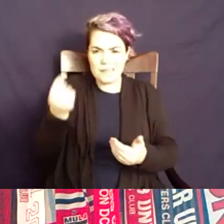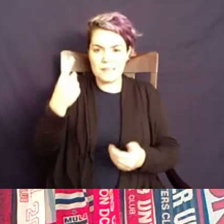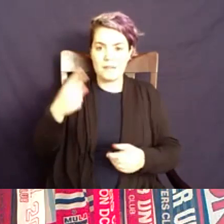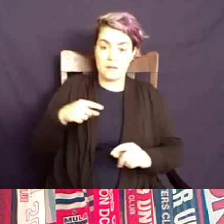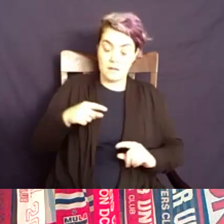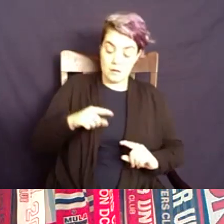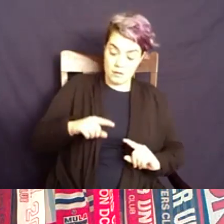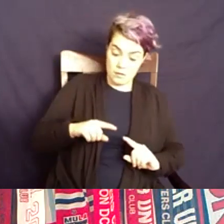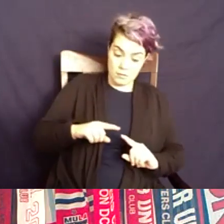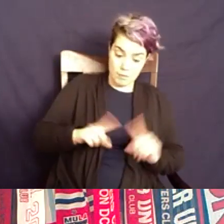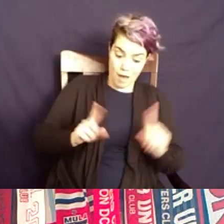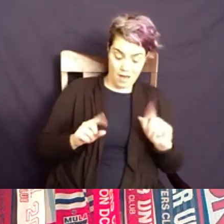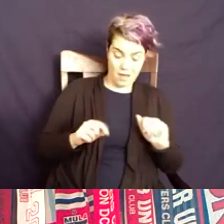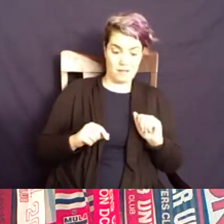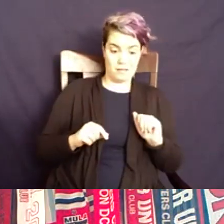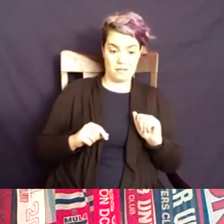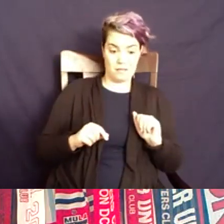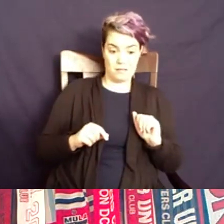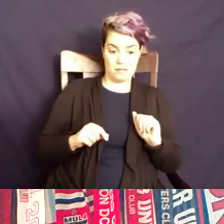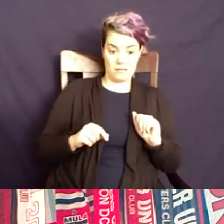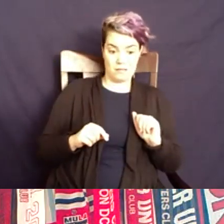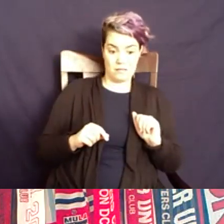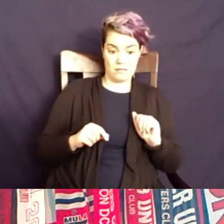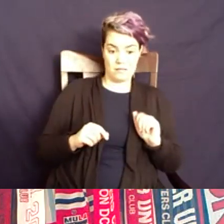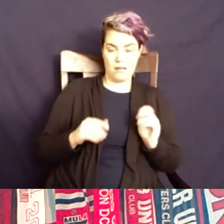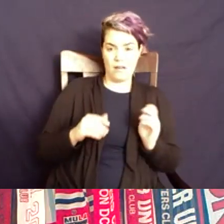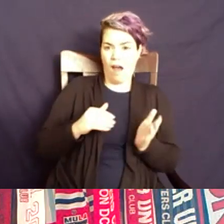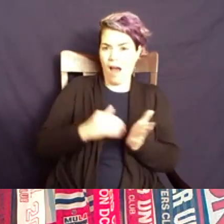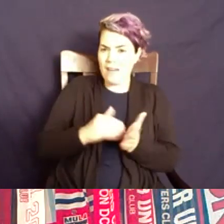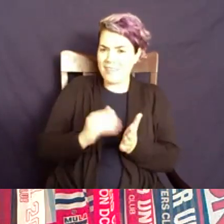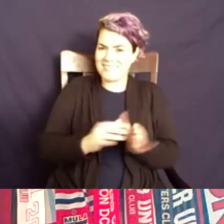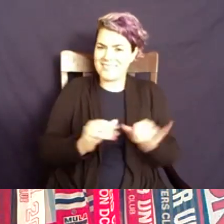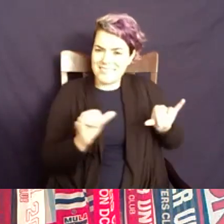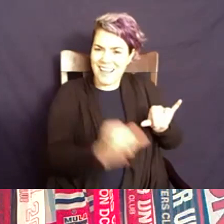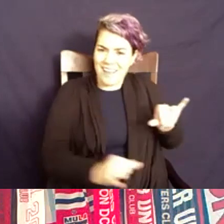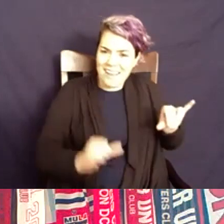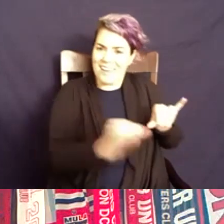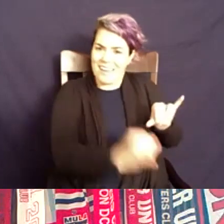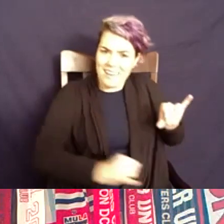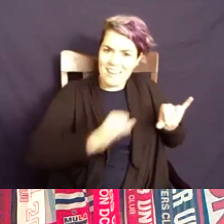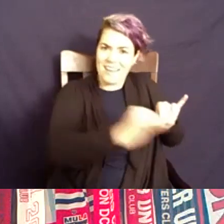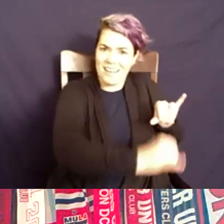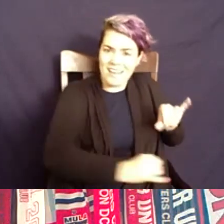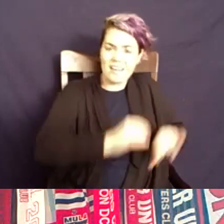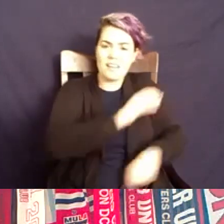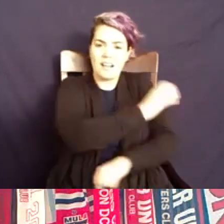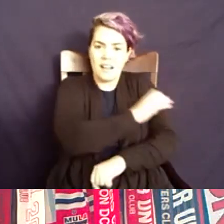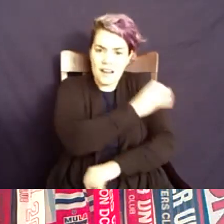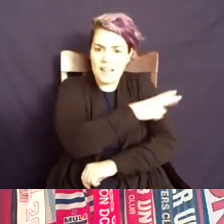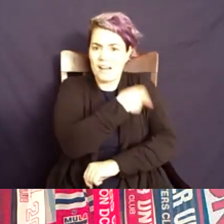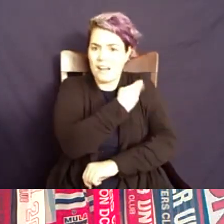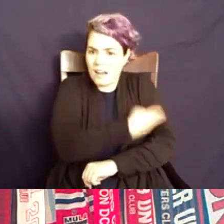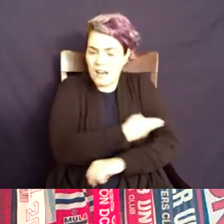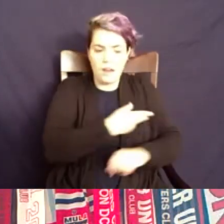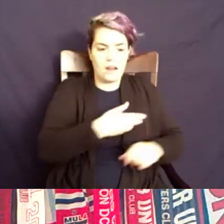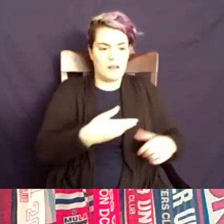people at greater cost often in an institutional setting. And so, you know, if you actually closed a